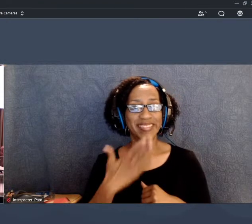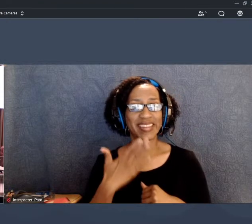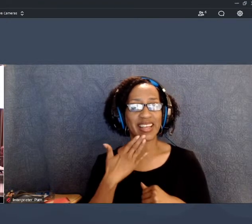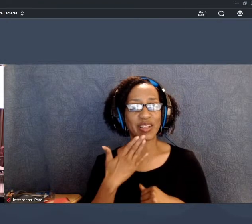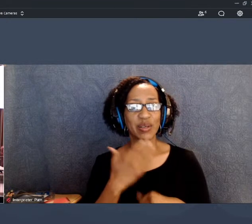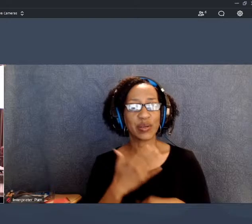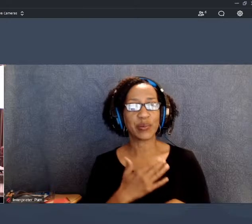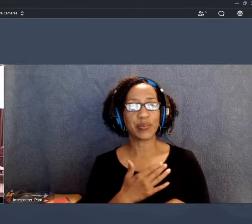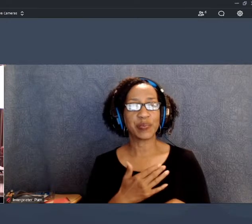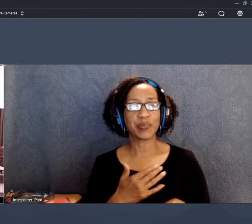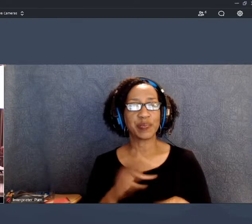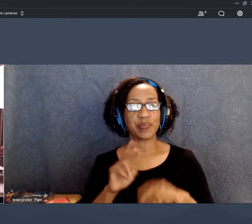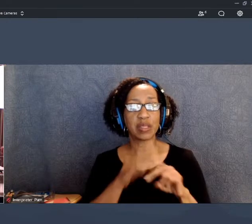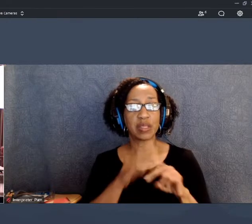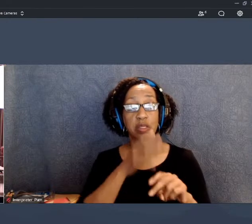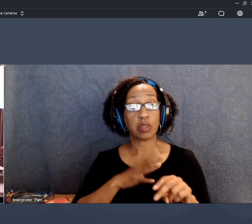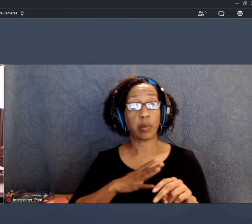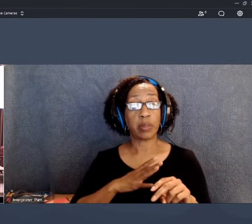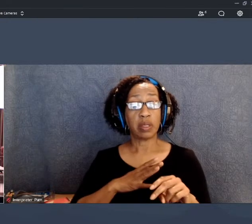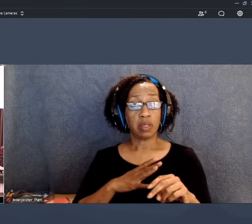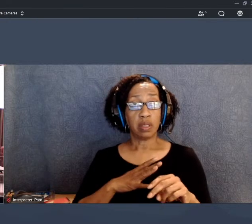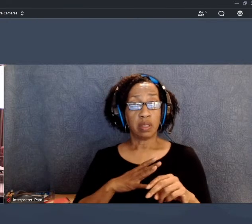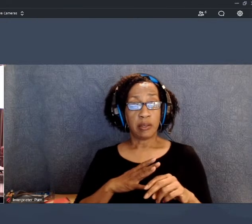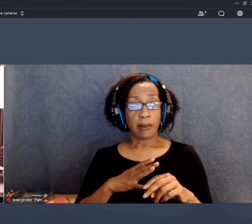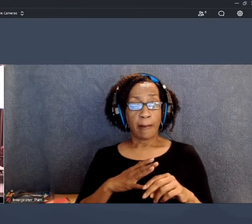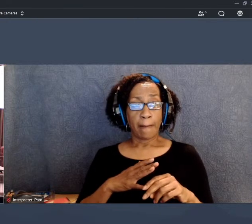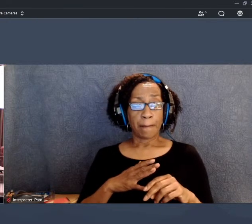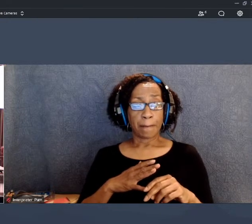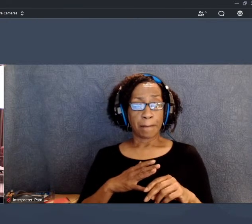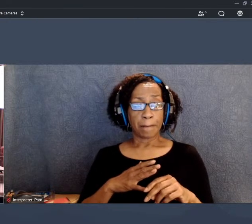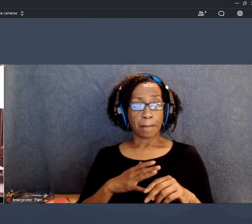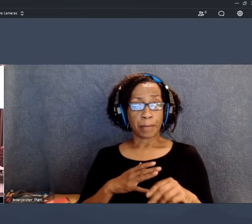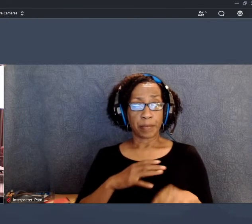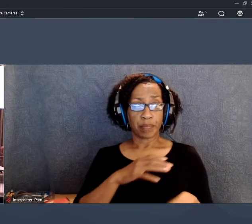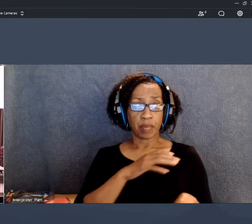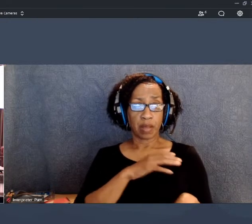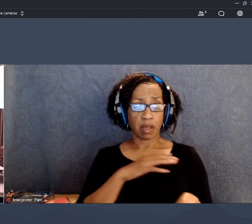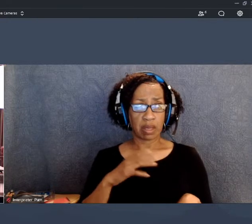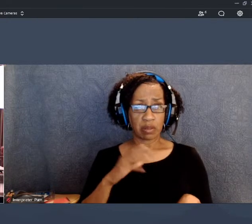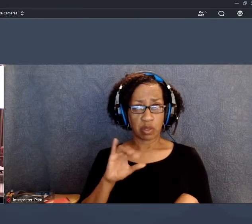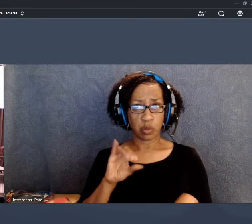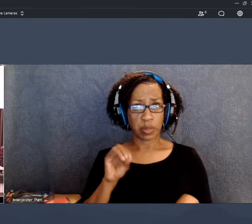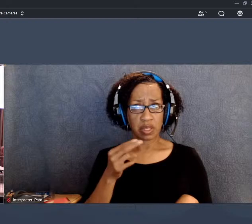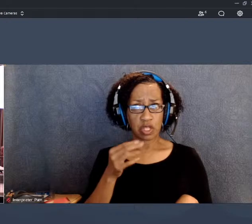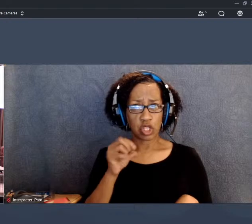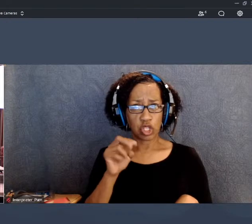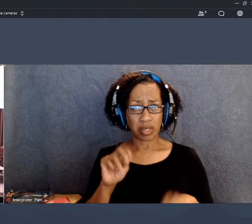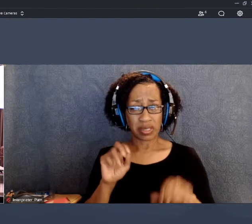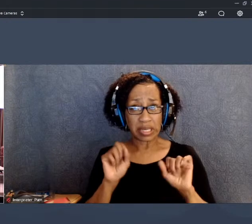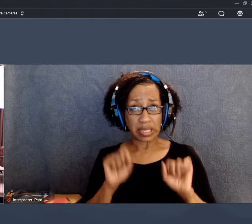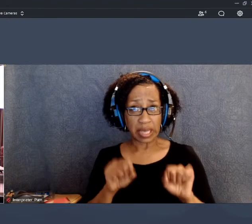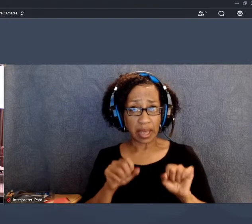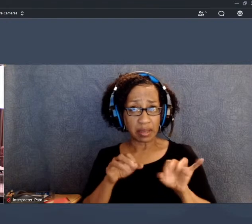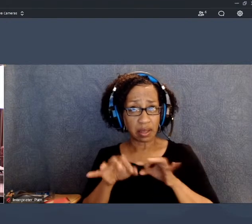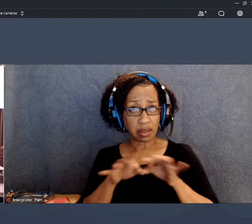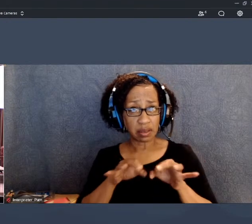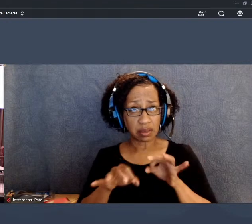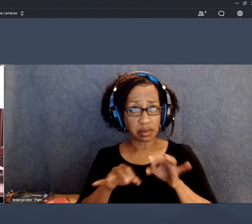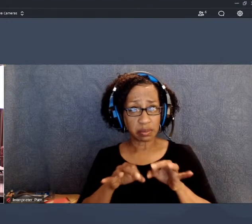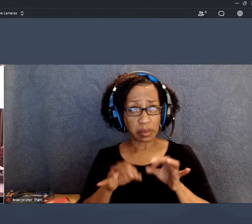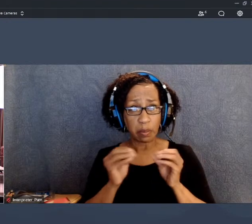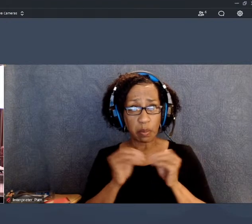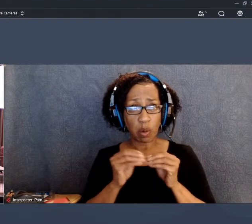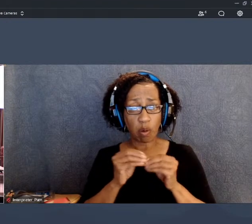Chairwoman. I just wanted to see if Councilwoman Johnson could elaborate a bit on how you